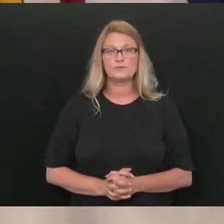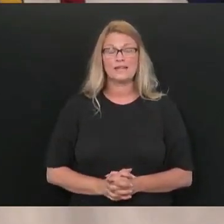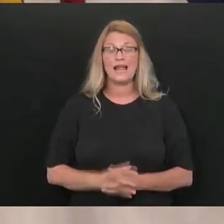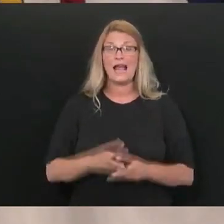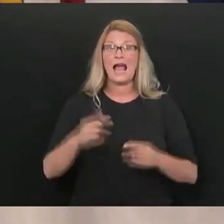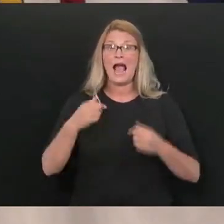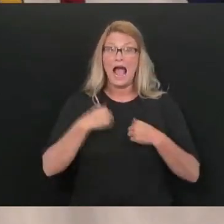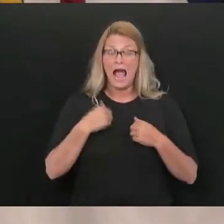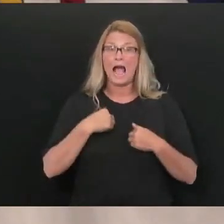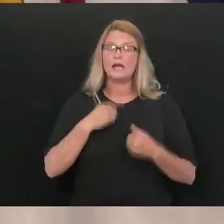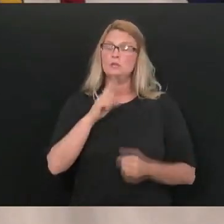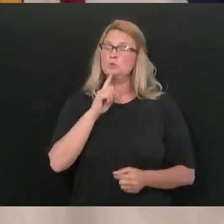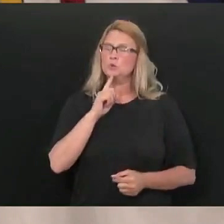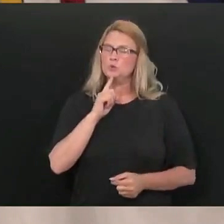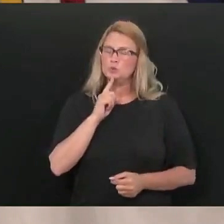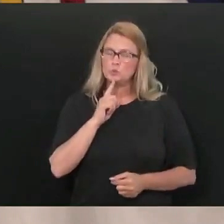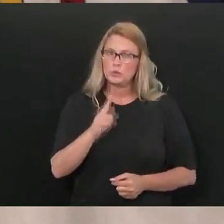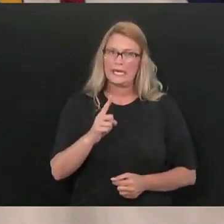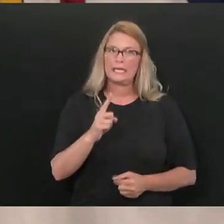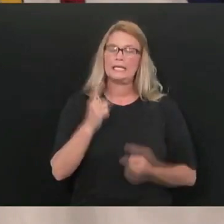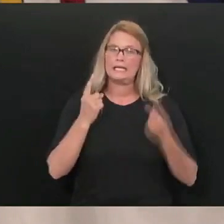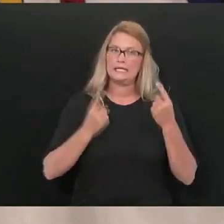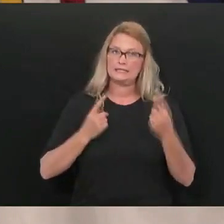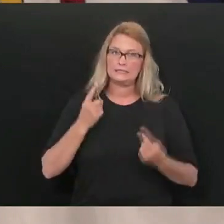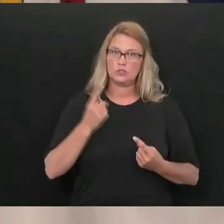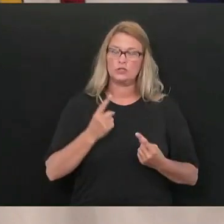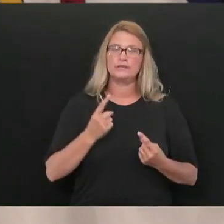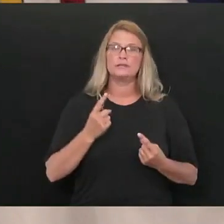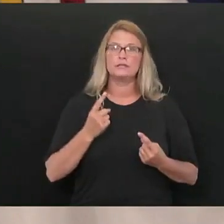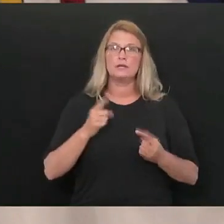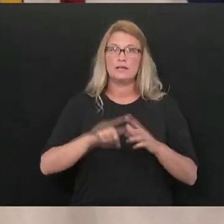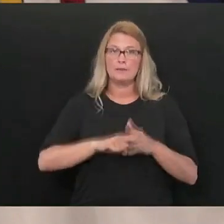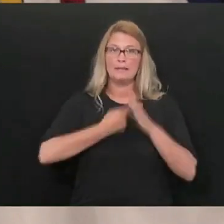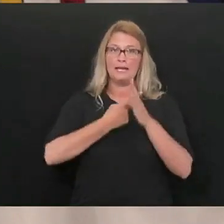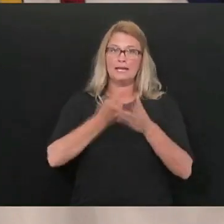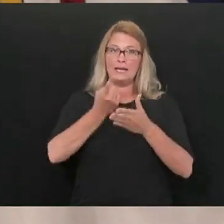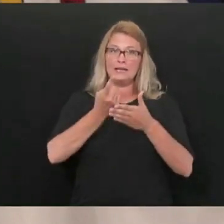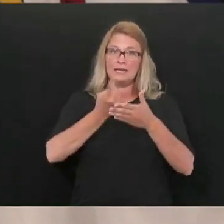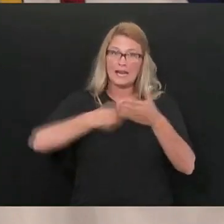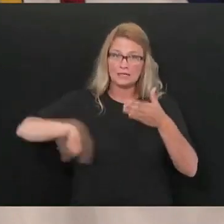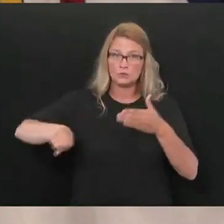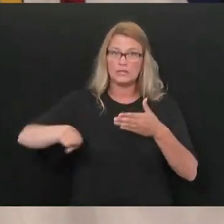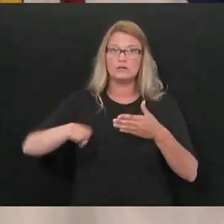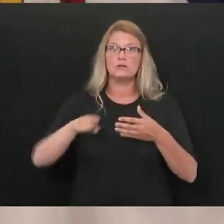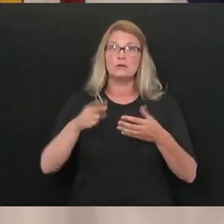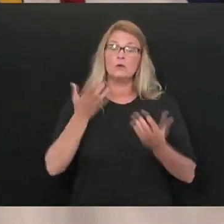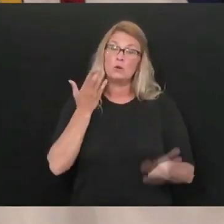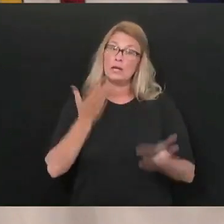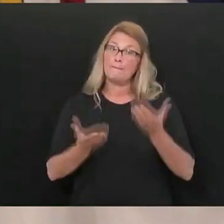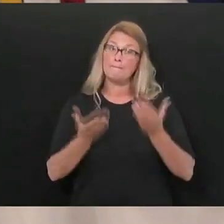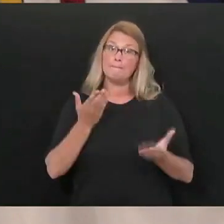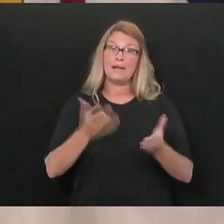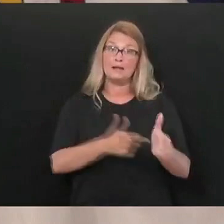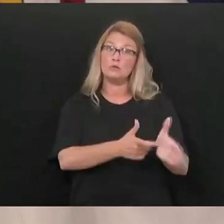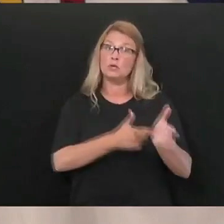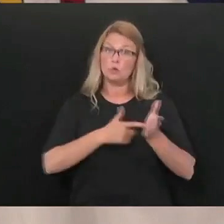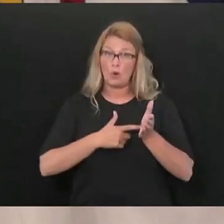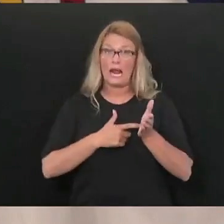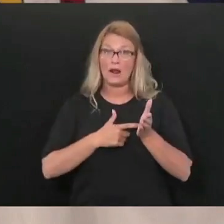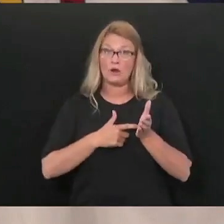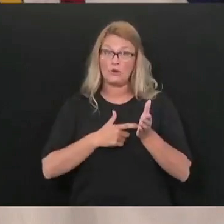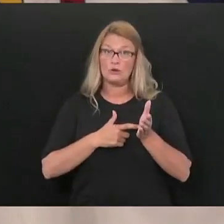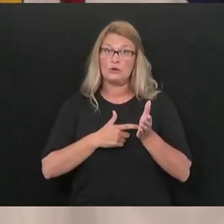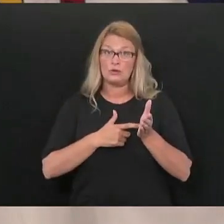seriously considering that at the beginning of next week, we may very well have to go to mandatory